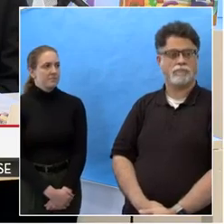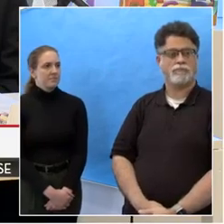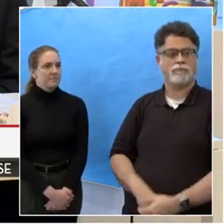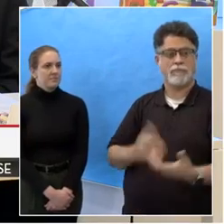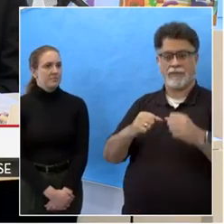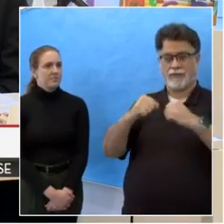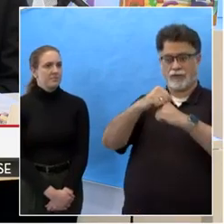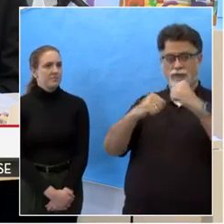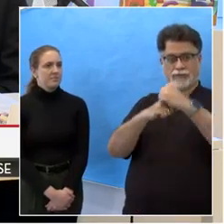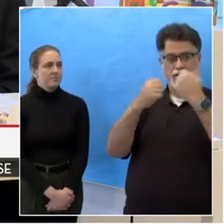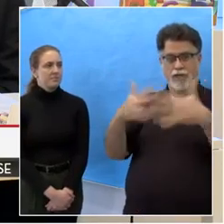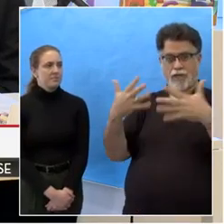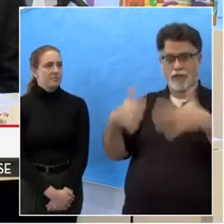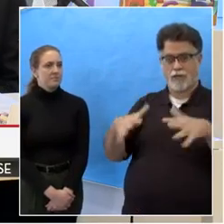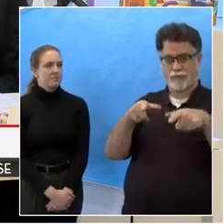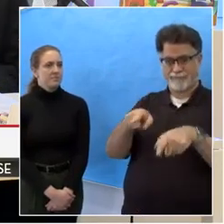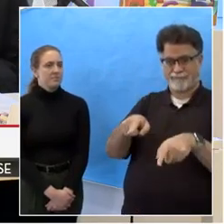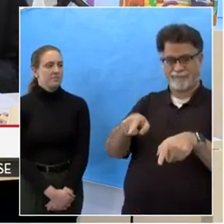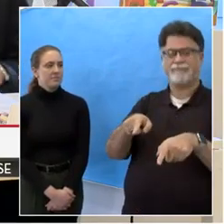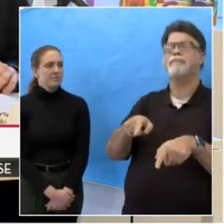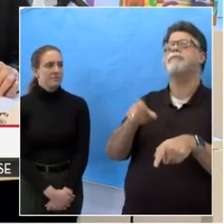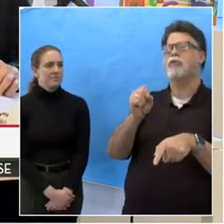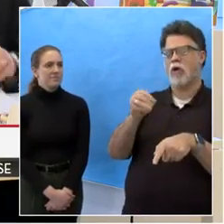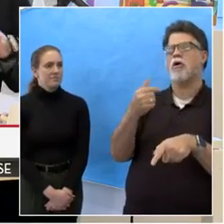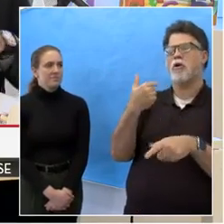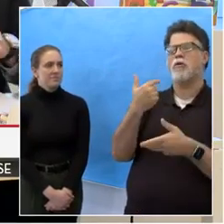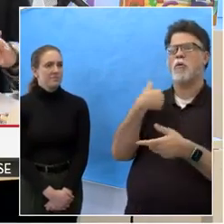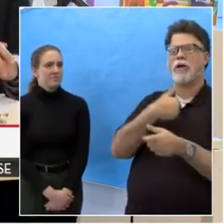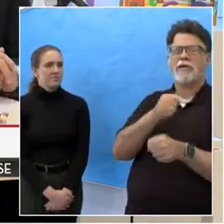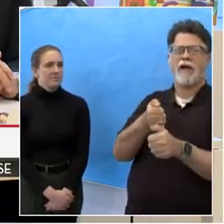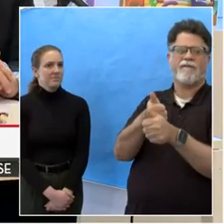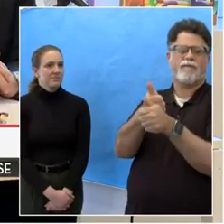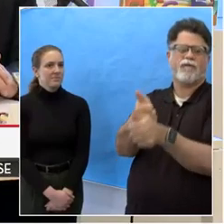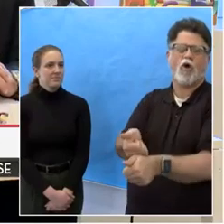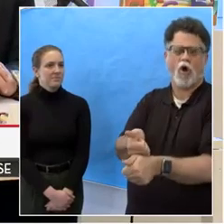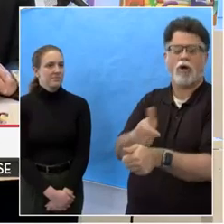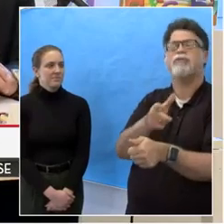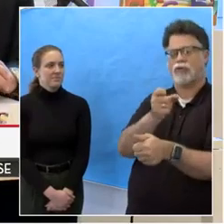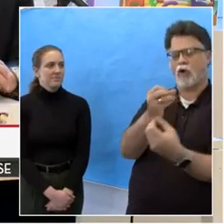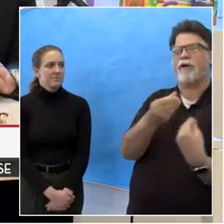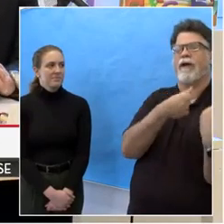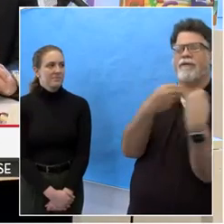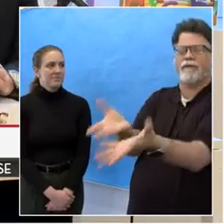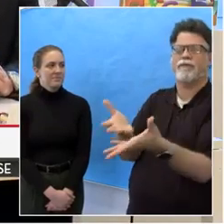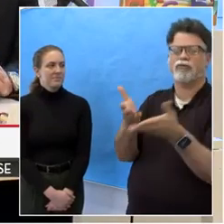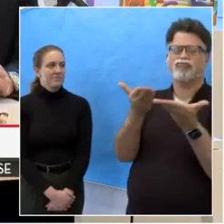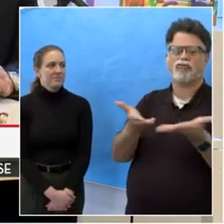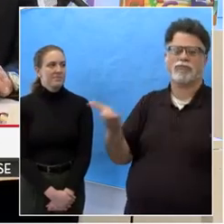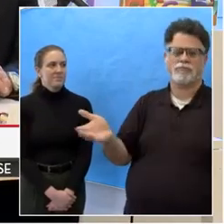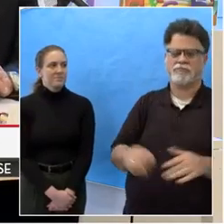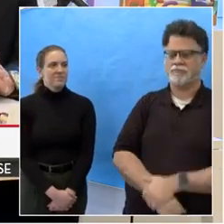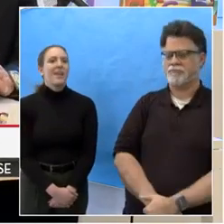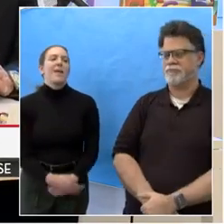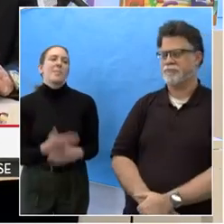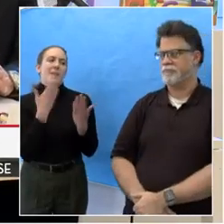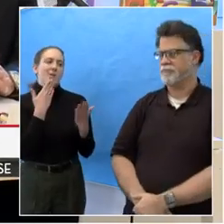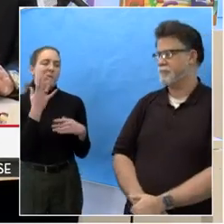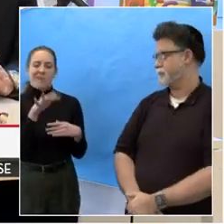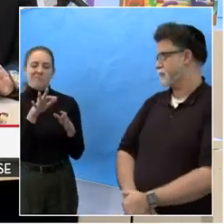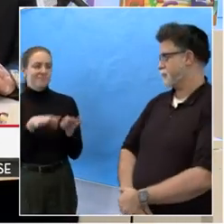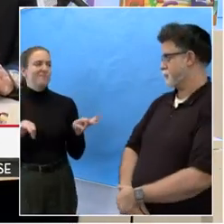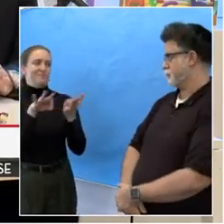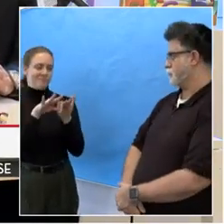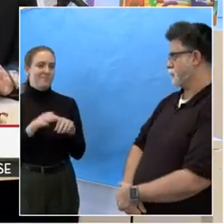allocation. Thank you for that. Alignment is definitely key. Chancellor Farabee, what are you hearing from educators